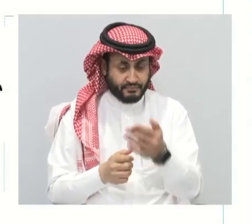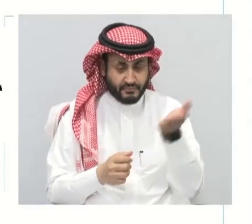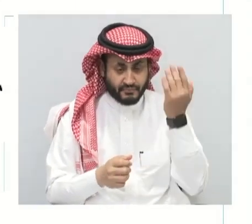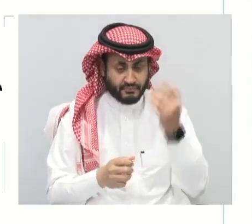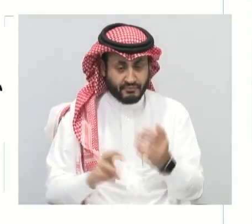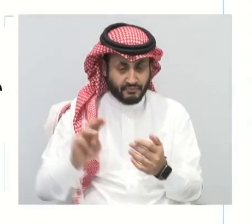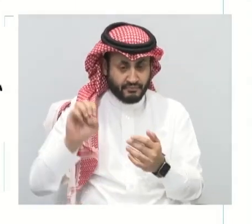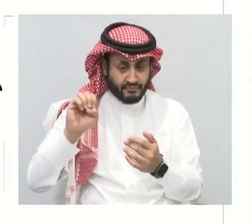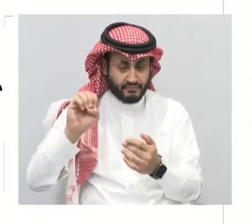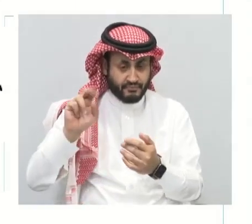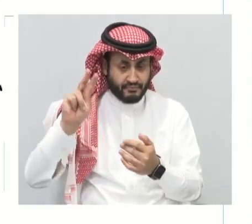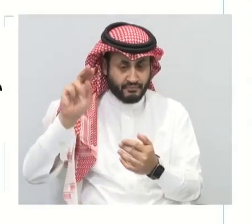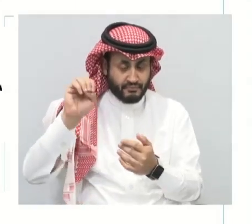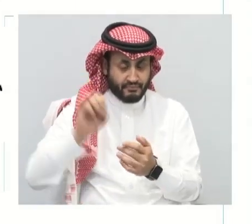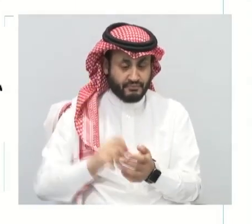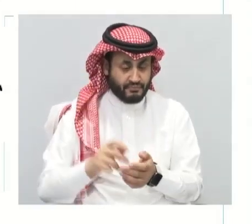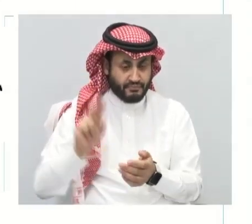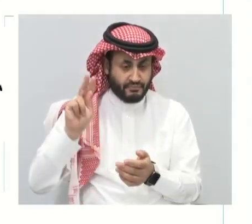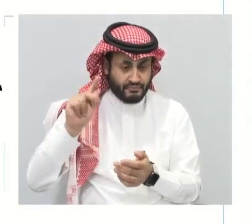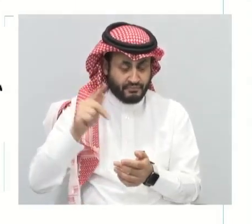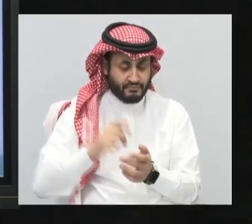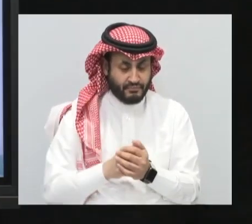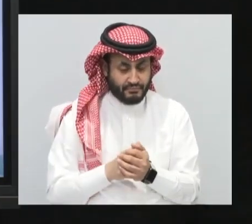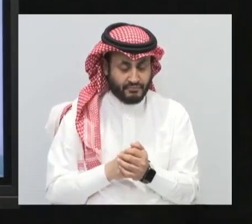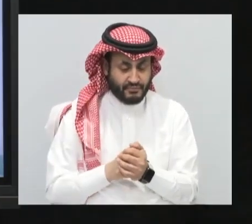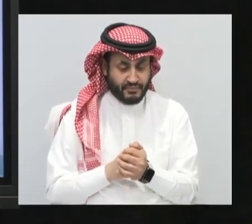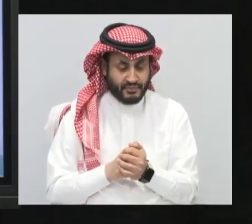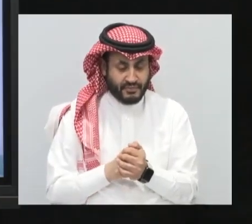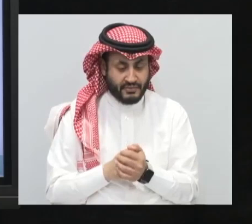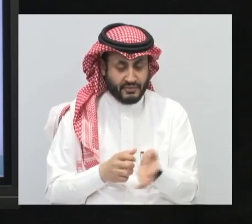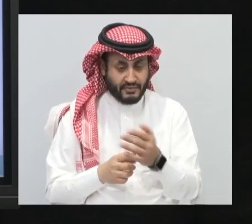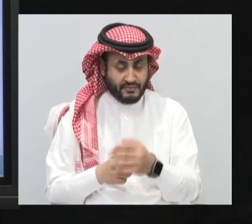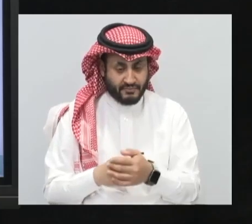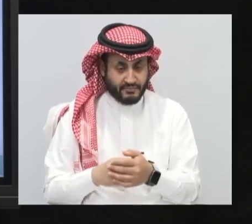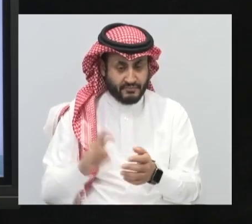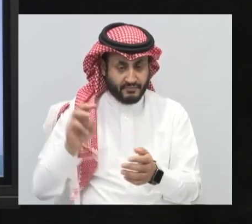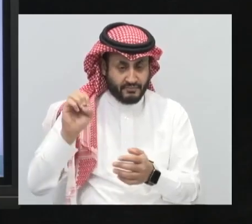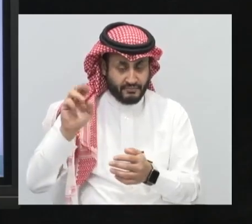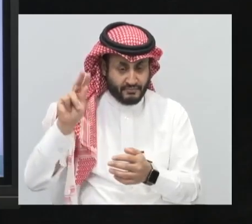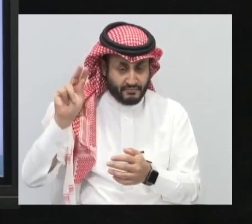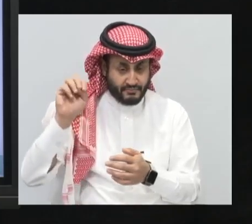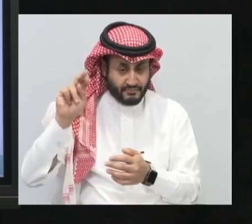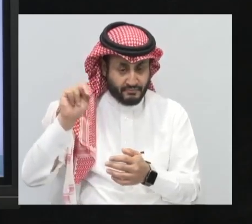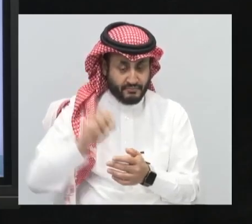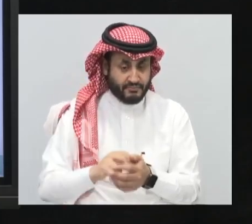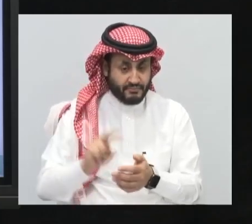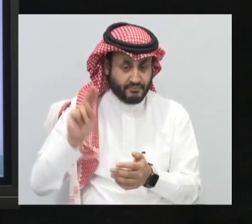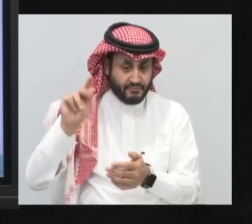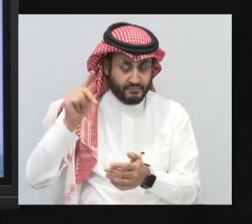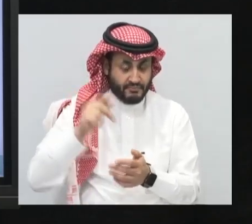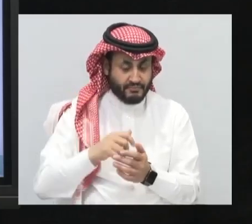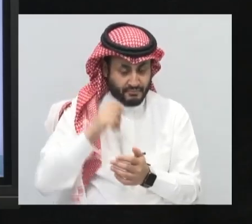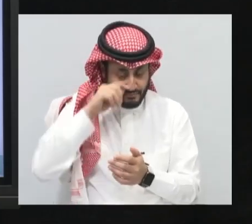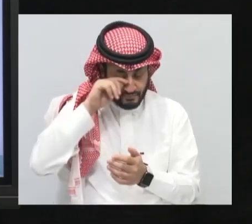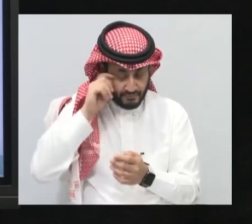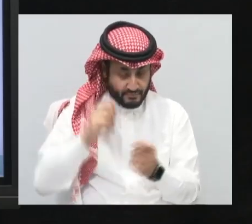you can use it in a different way. You can use it as woke up. And in the past participle as woken up.